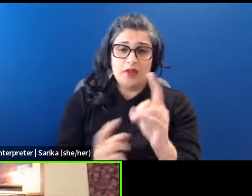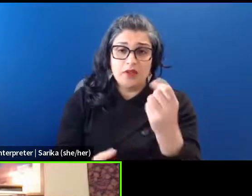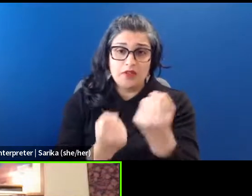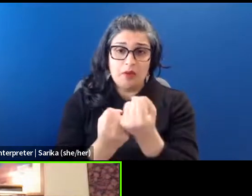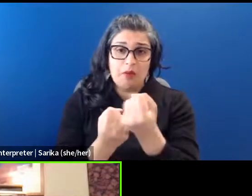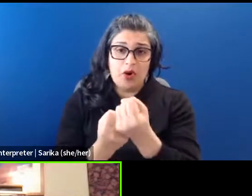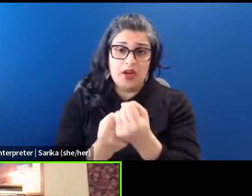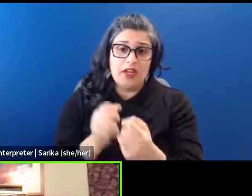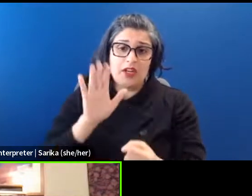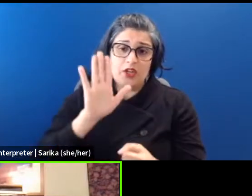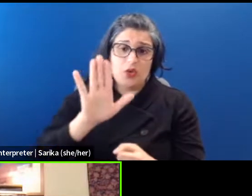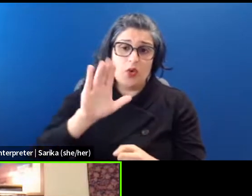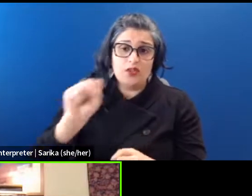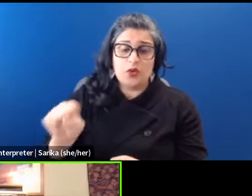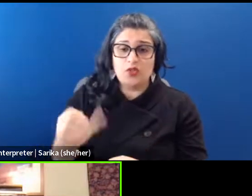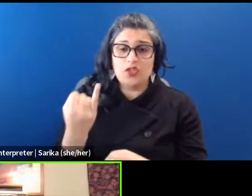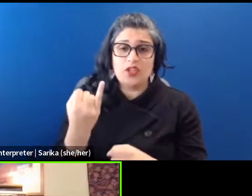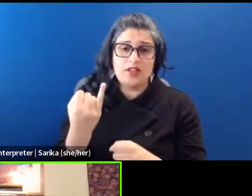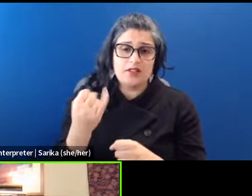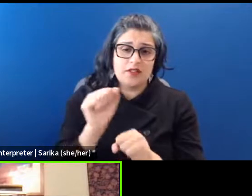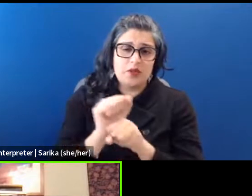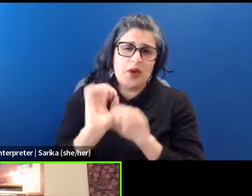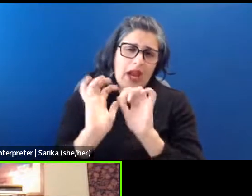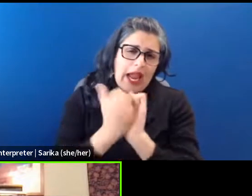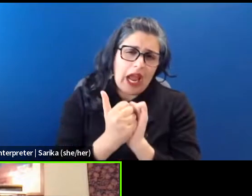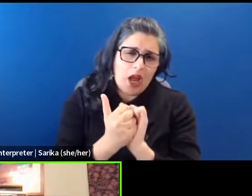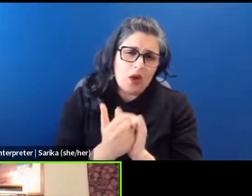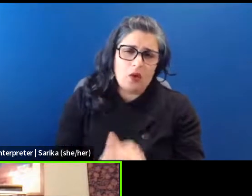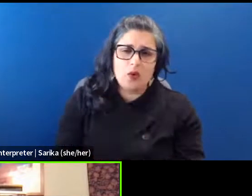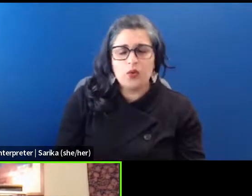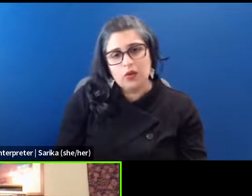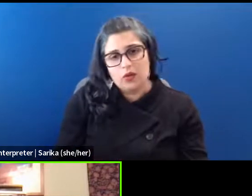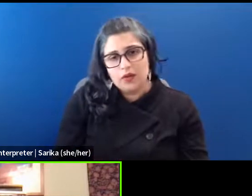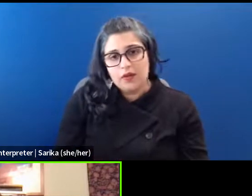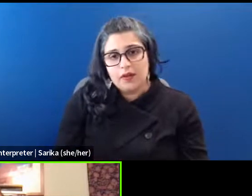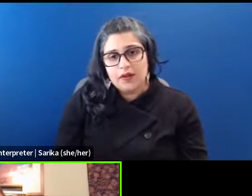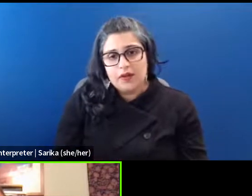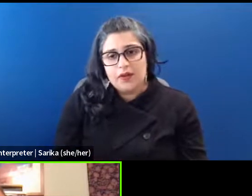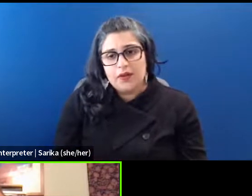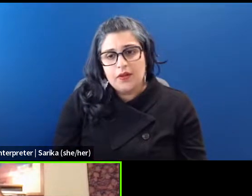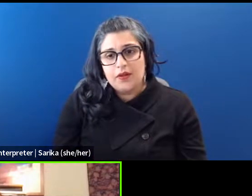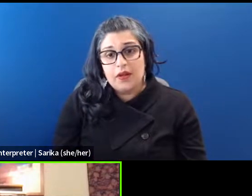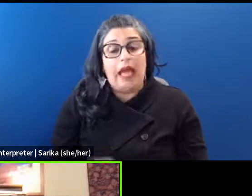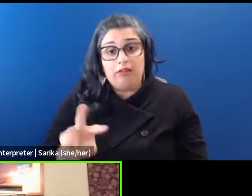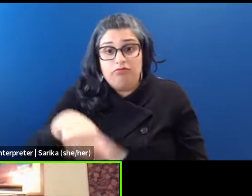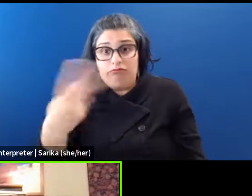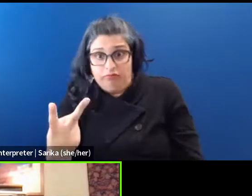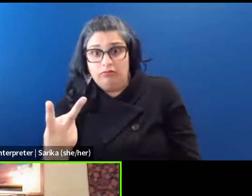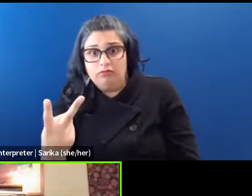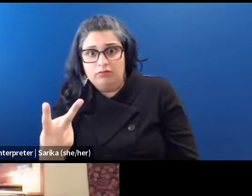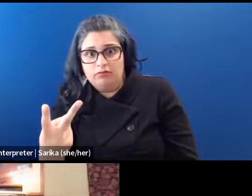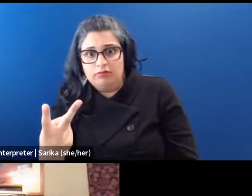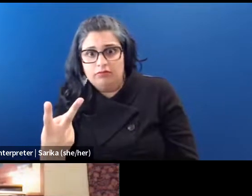your social justice work? and vice versa.